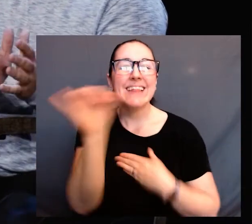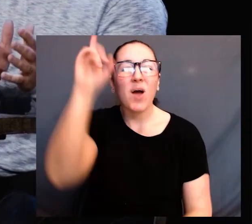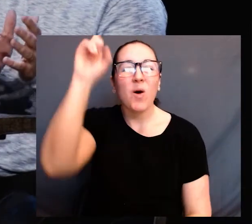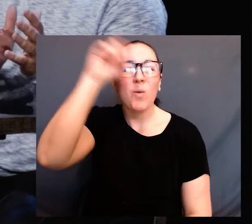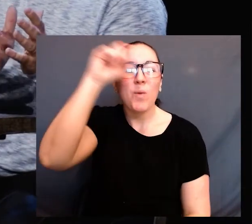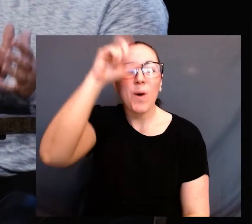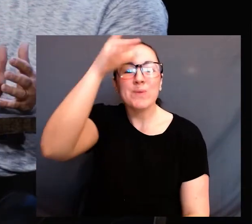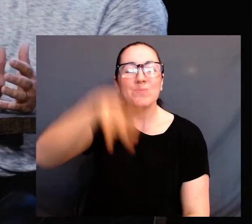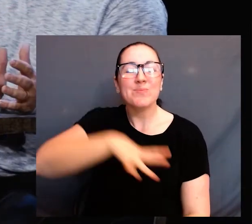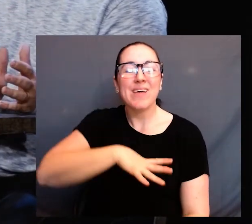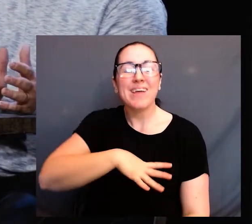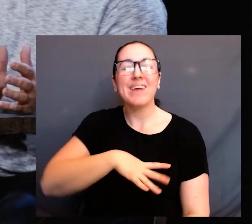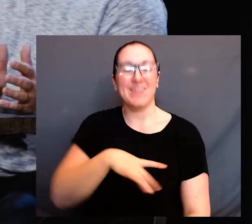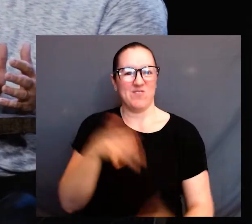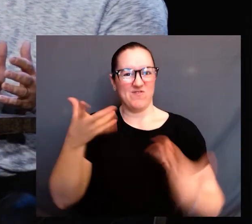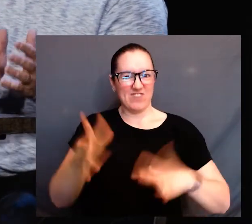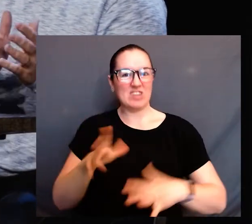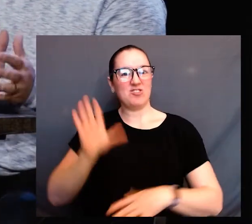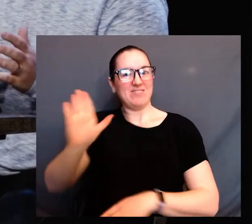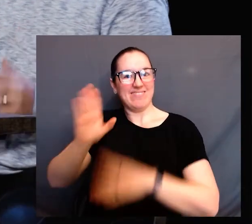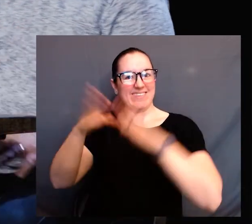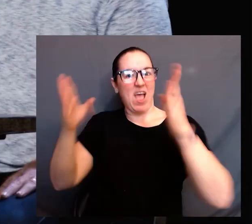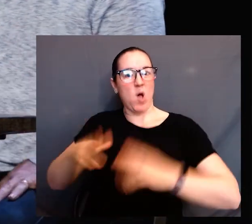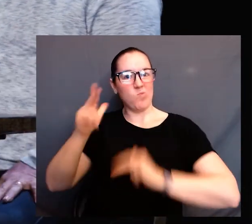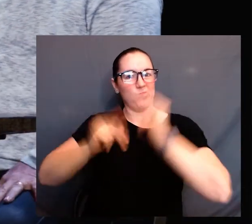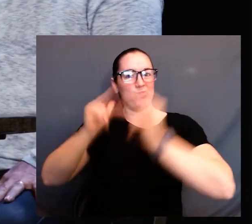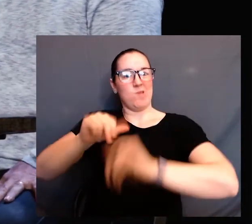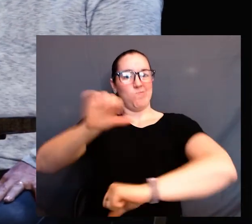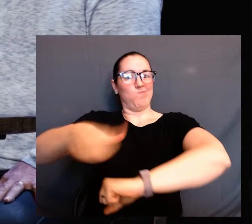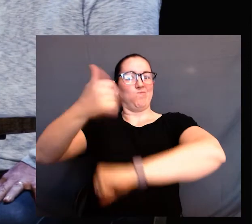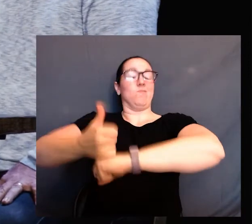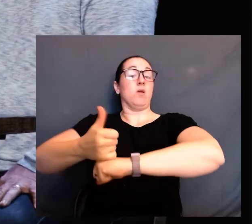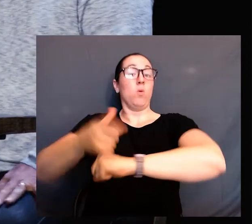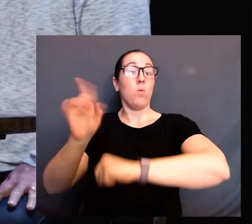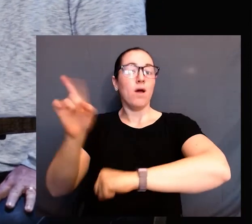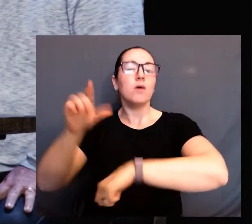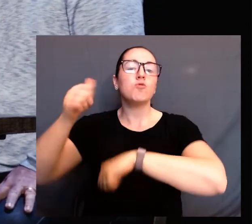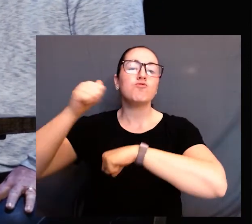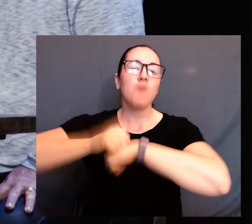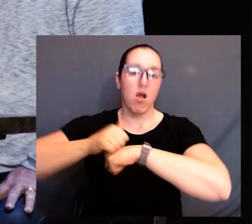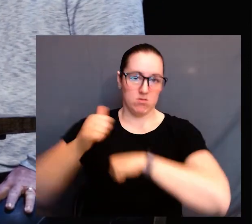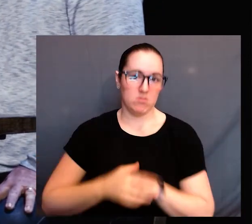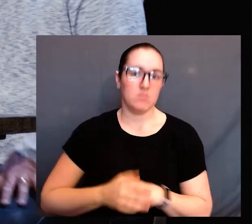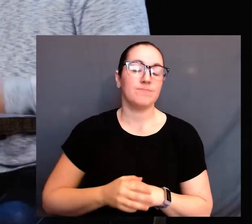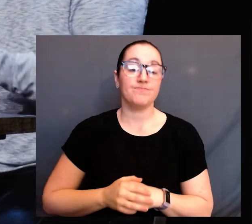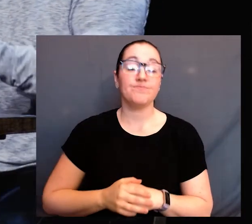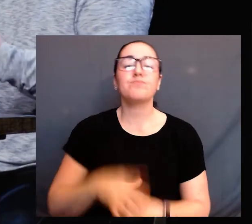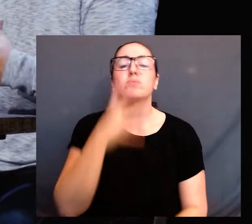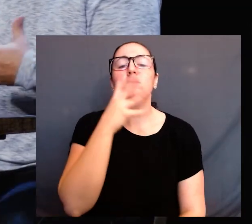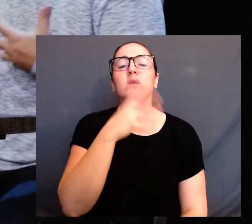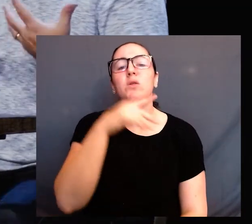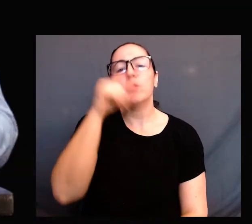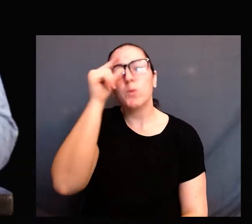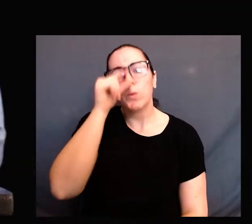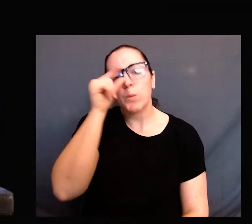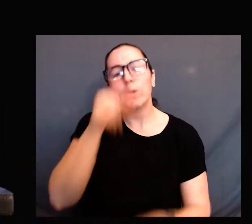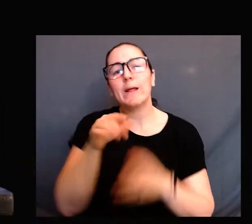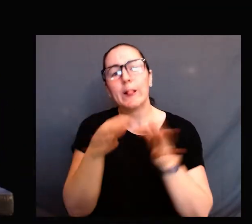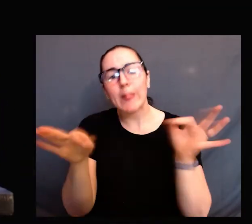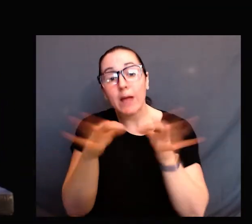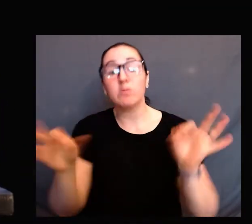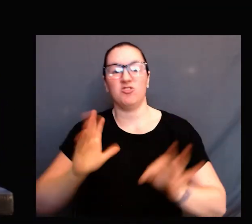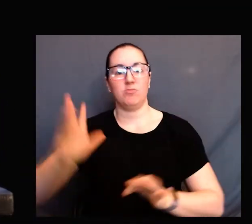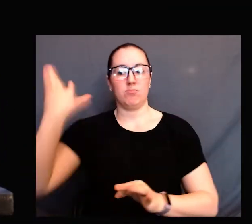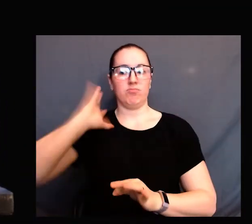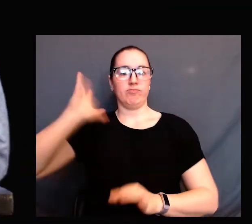like a wise man who built his house on the rock. The Greek language, the original language